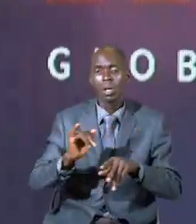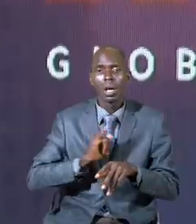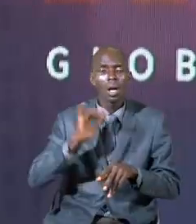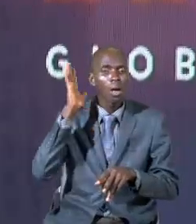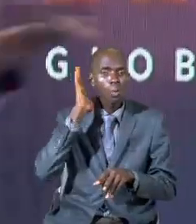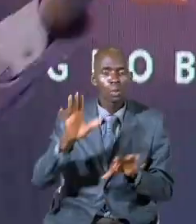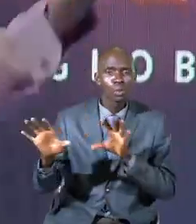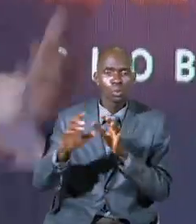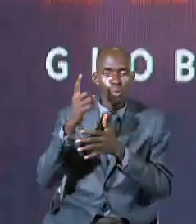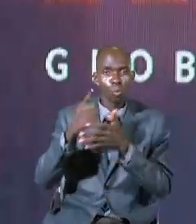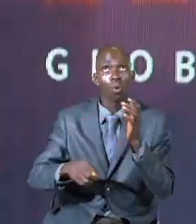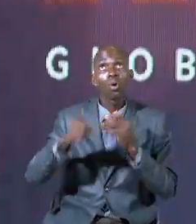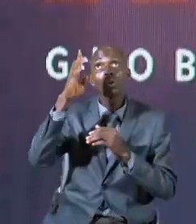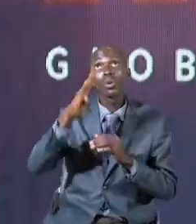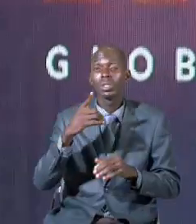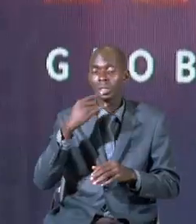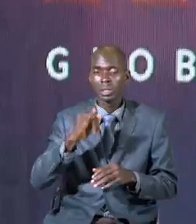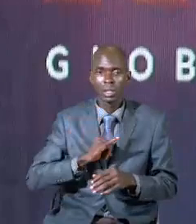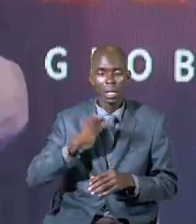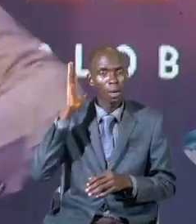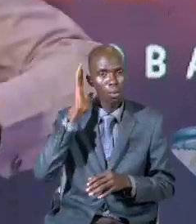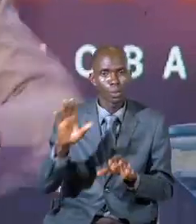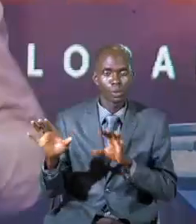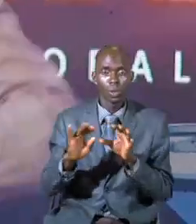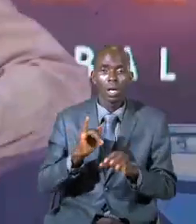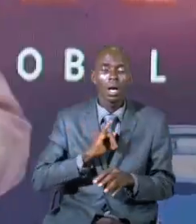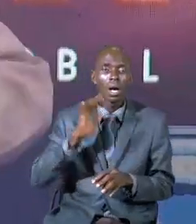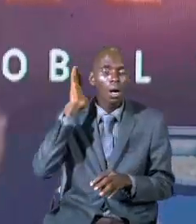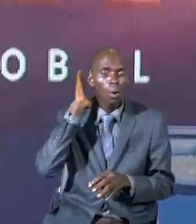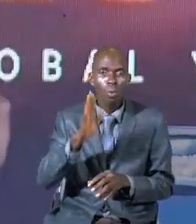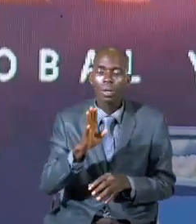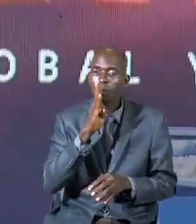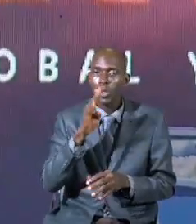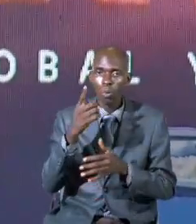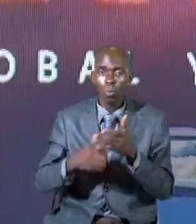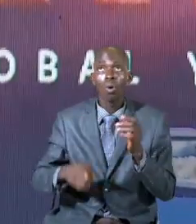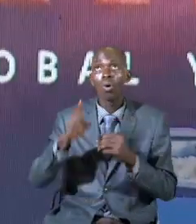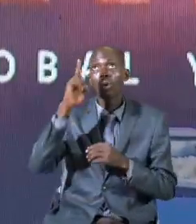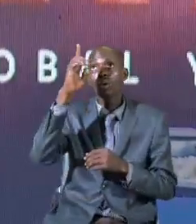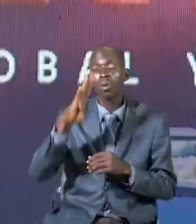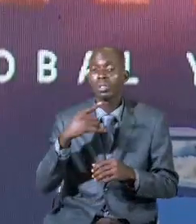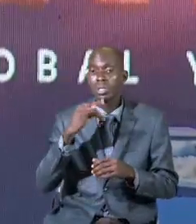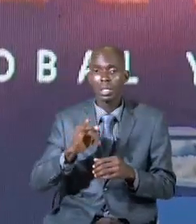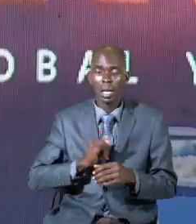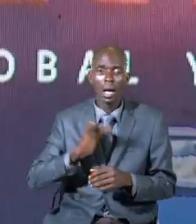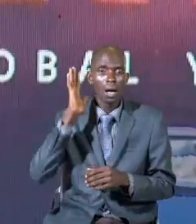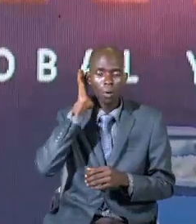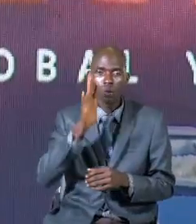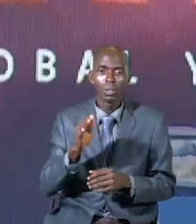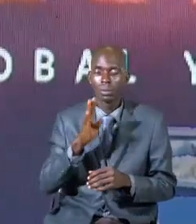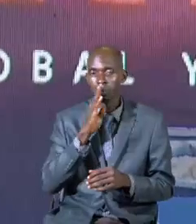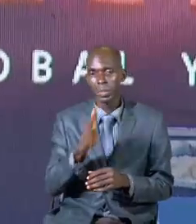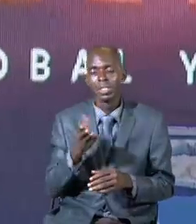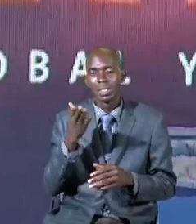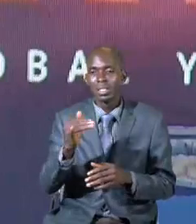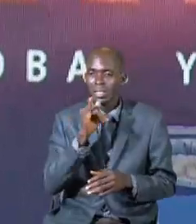be what God says I must be. There is the inner motivation, that is